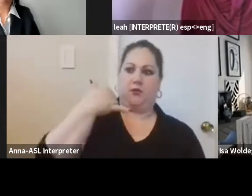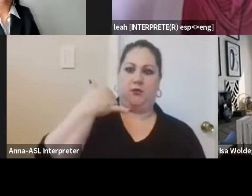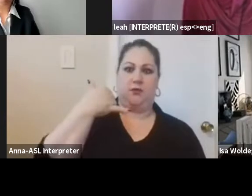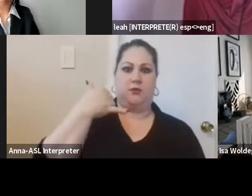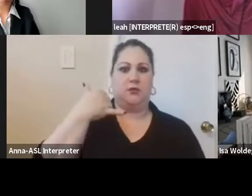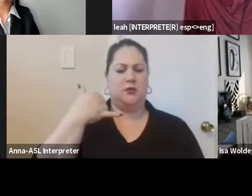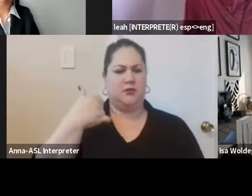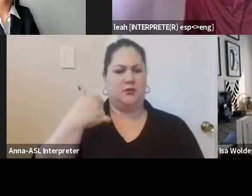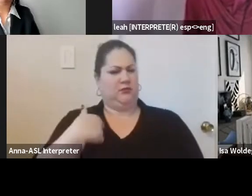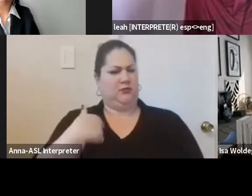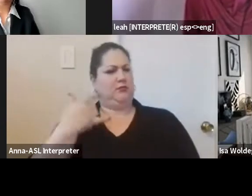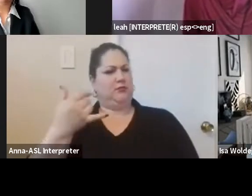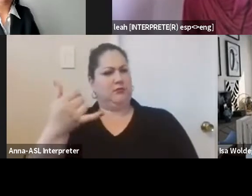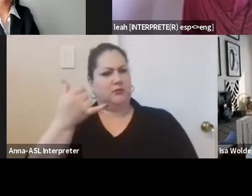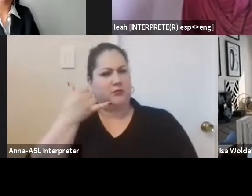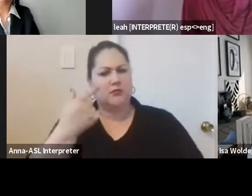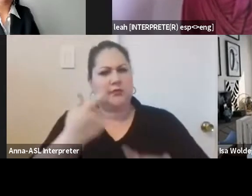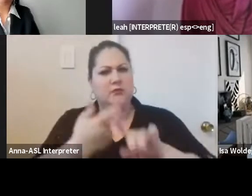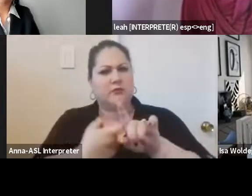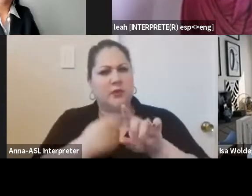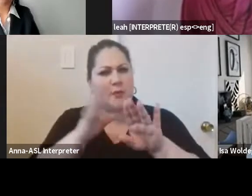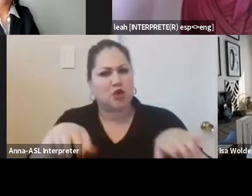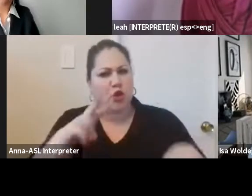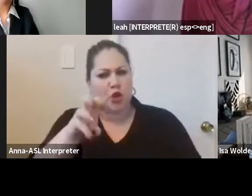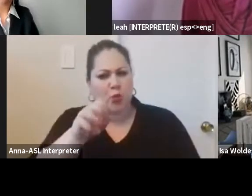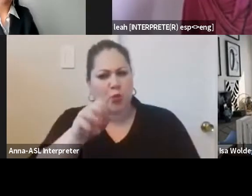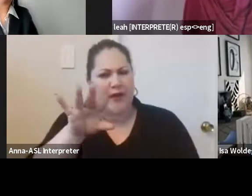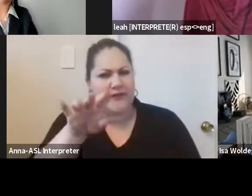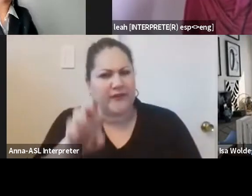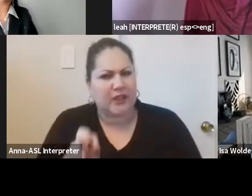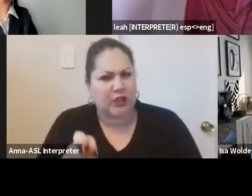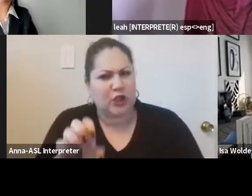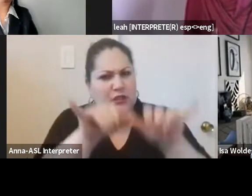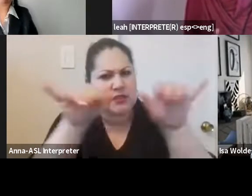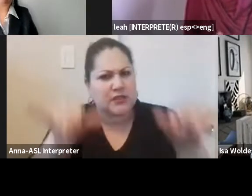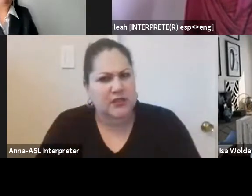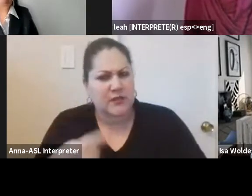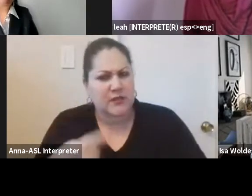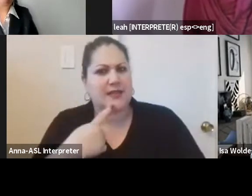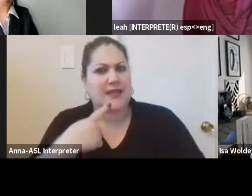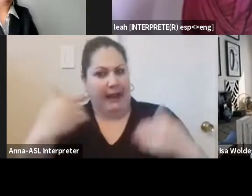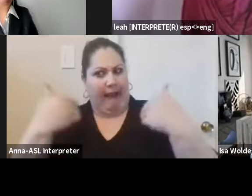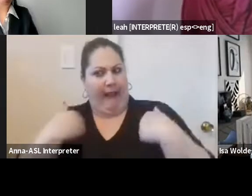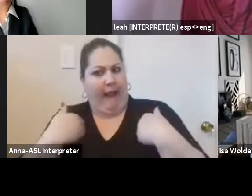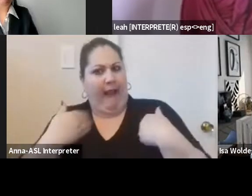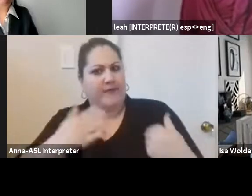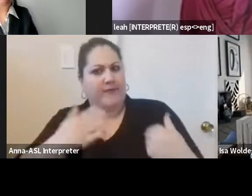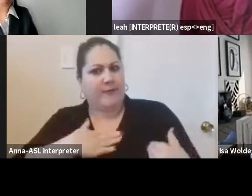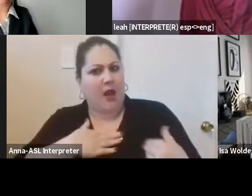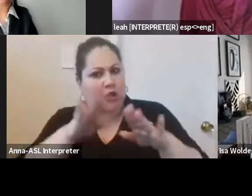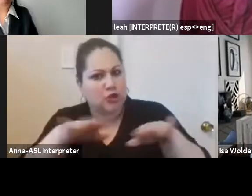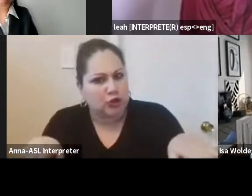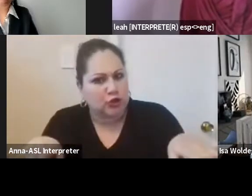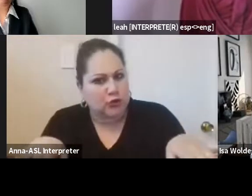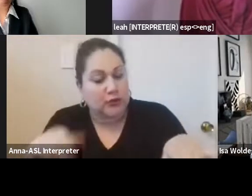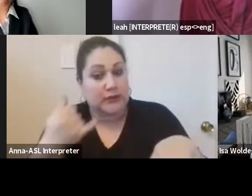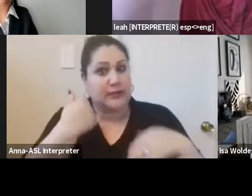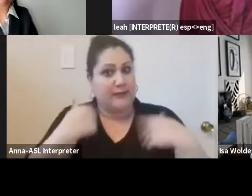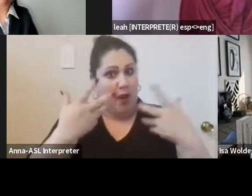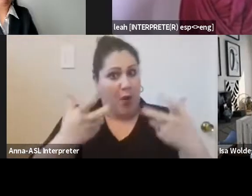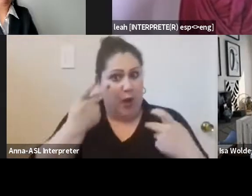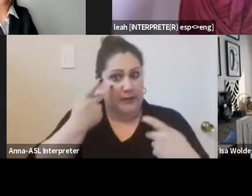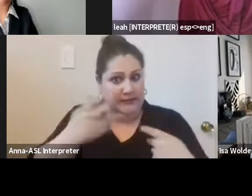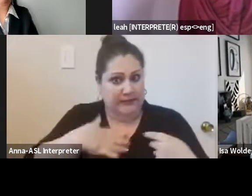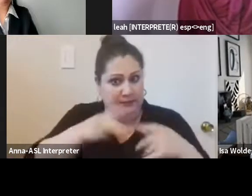welfare system on the phone saying that they have my children in custody, and if I wanted to see them, I would have to appear in